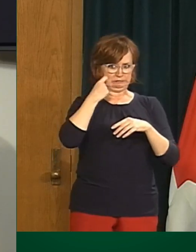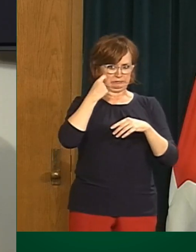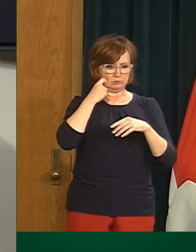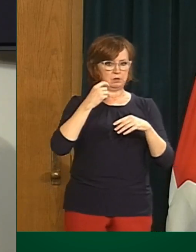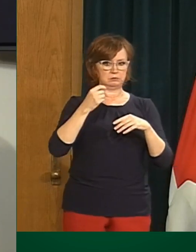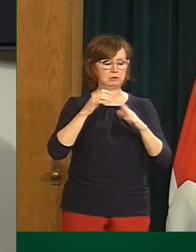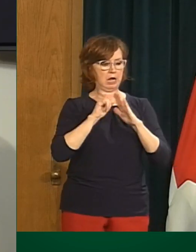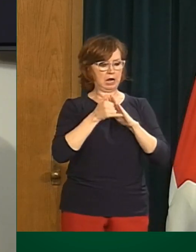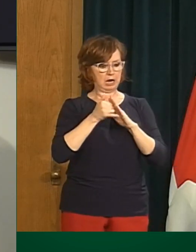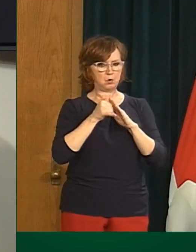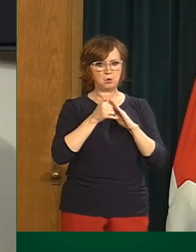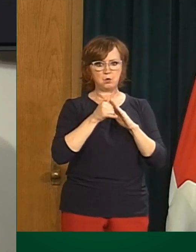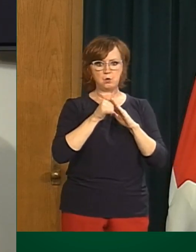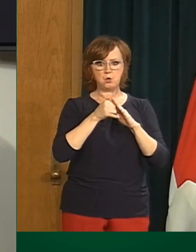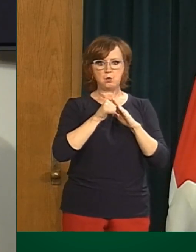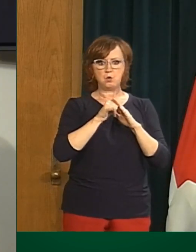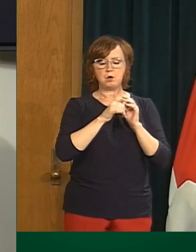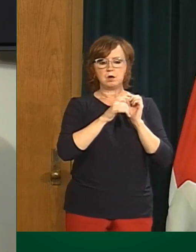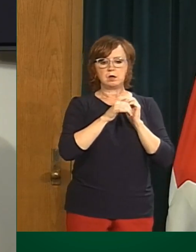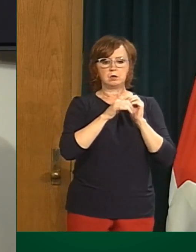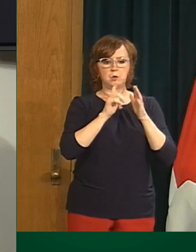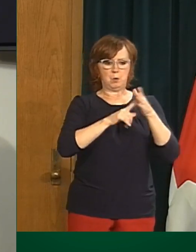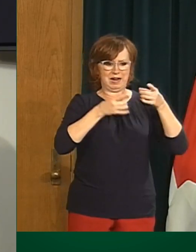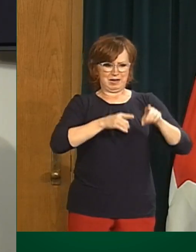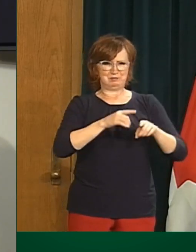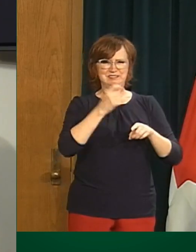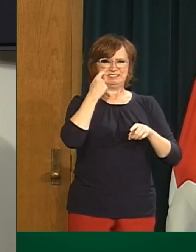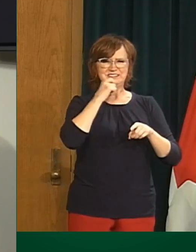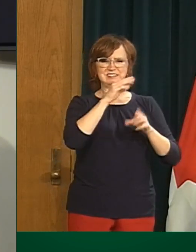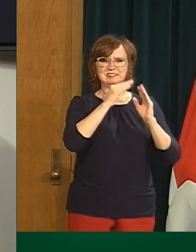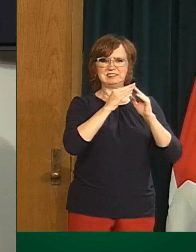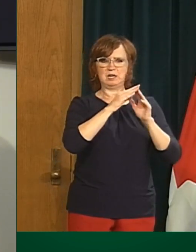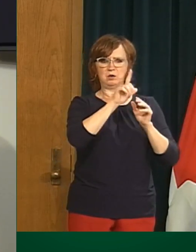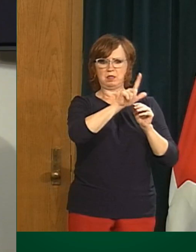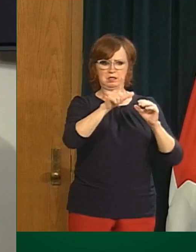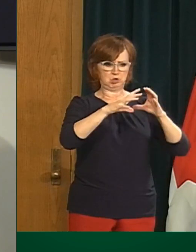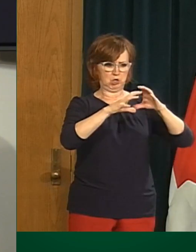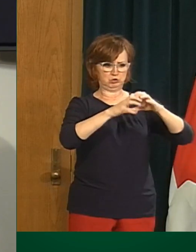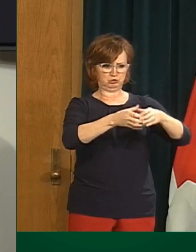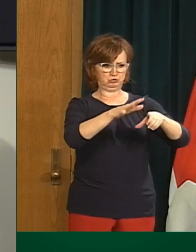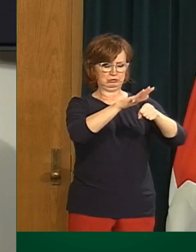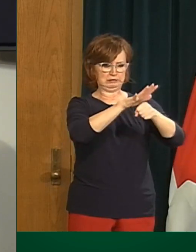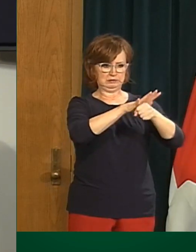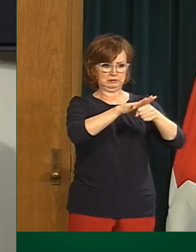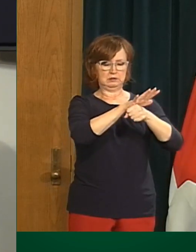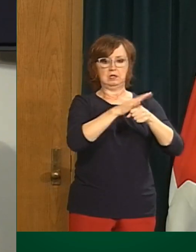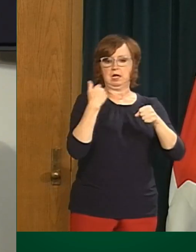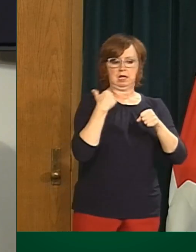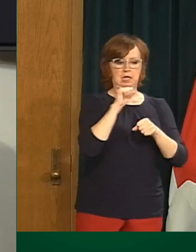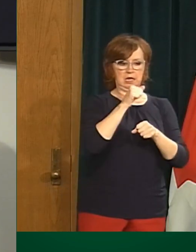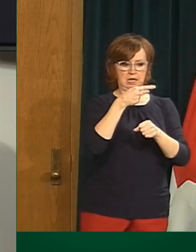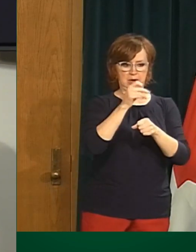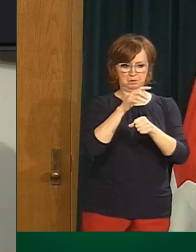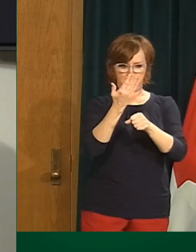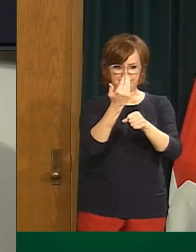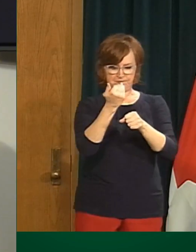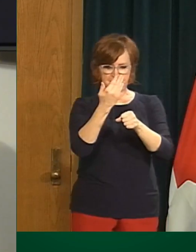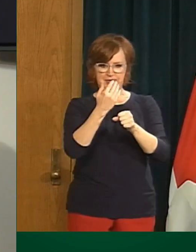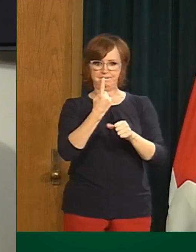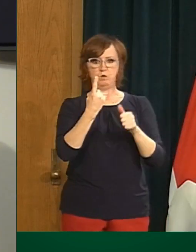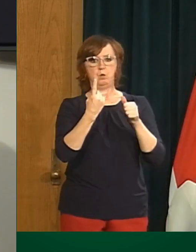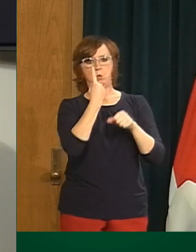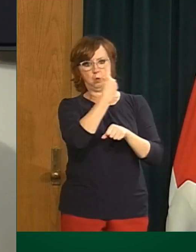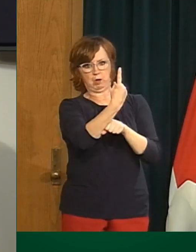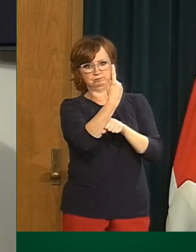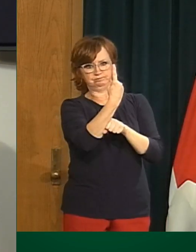how the infection or the cluster genesis in La Loche. So on April 15, the first positive